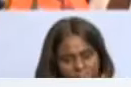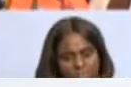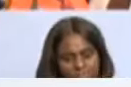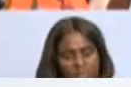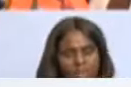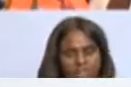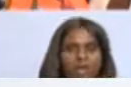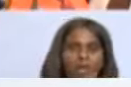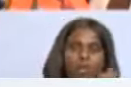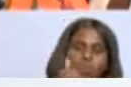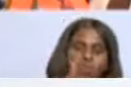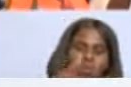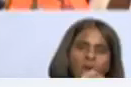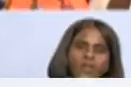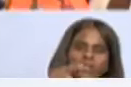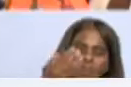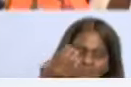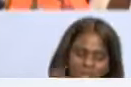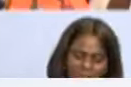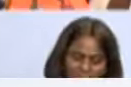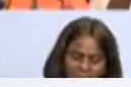natural and economic disruptions.